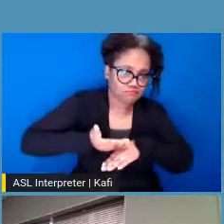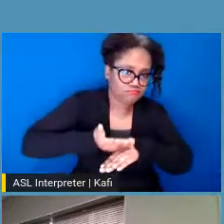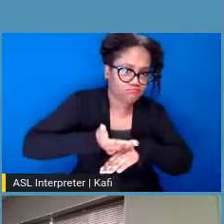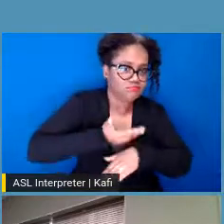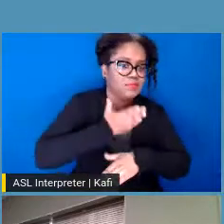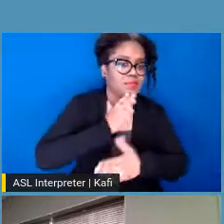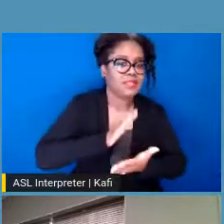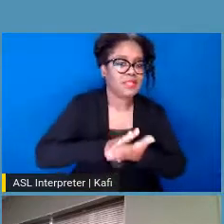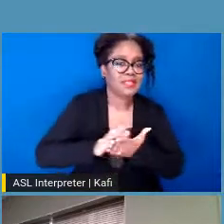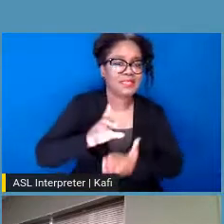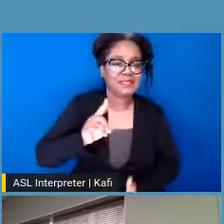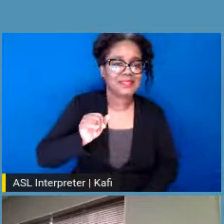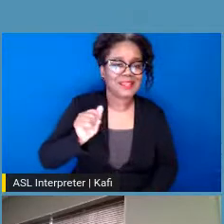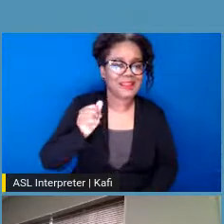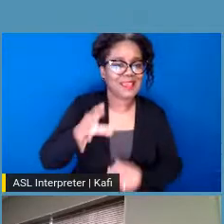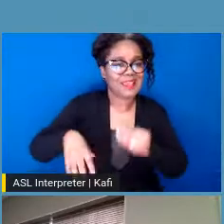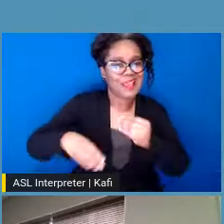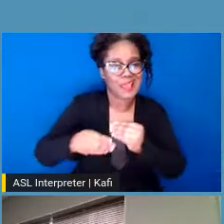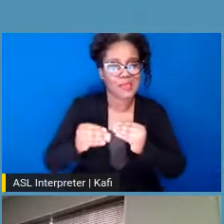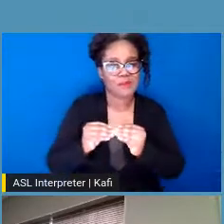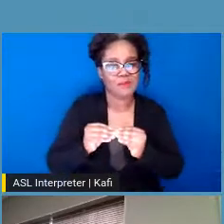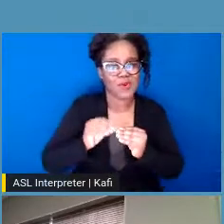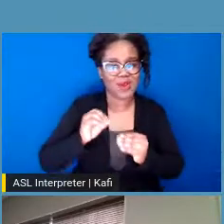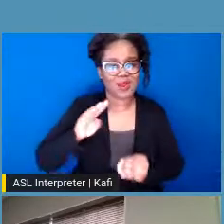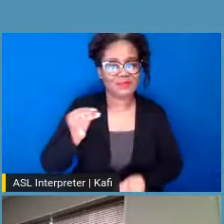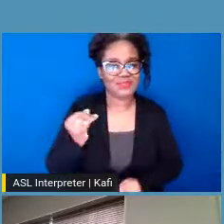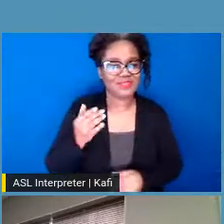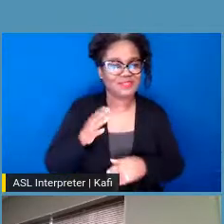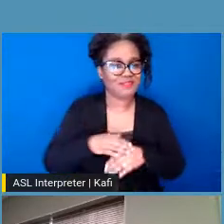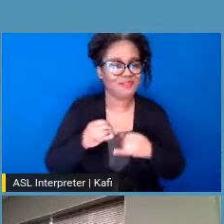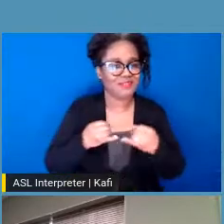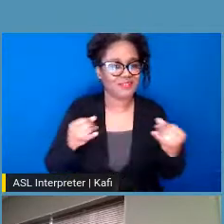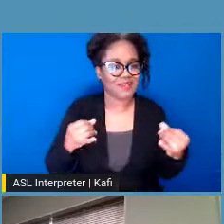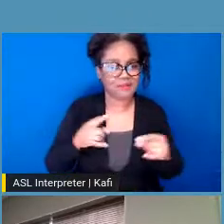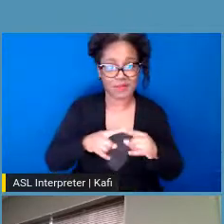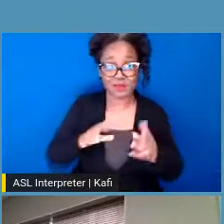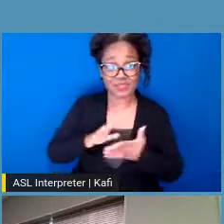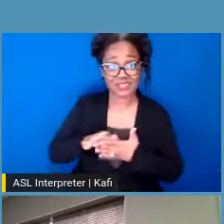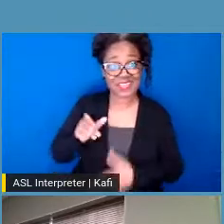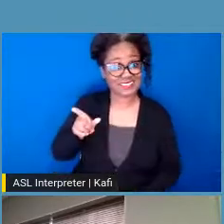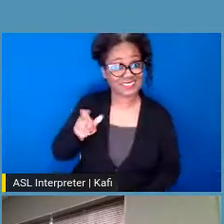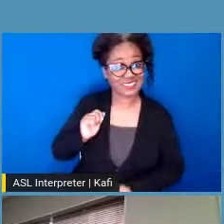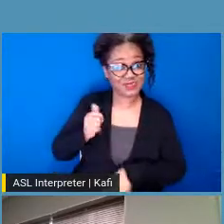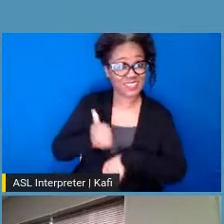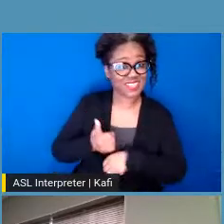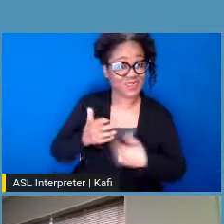more objects online. So that was pretty exciting. But it was nice that there was already this setup when I got there.